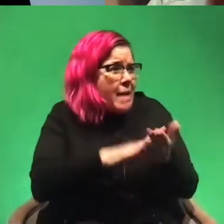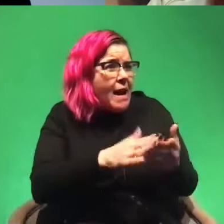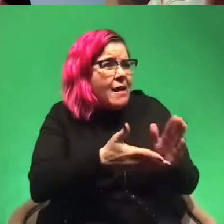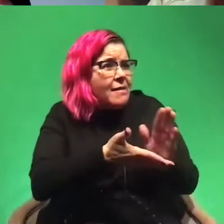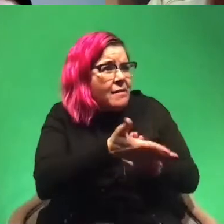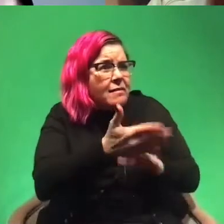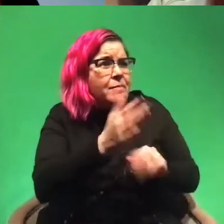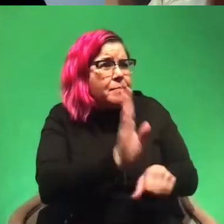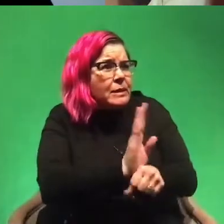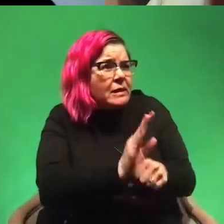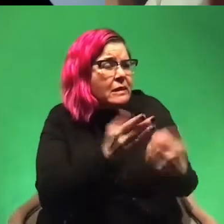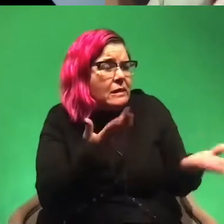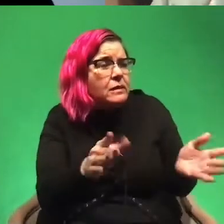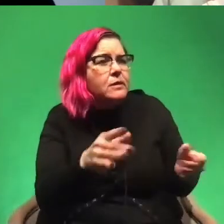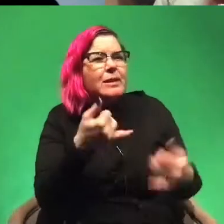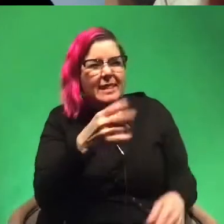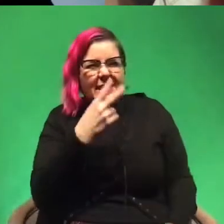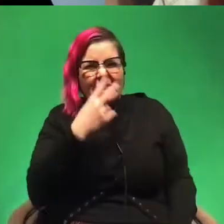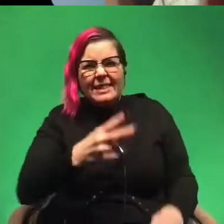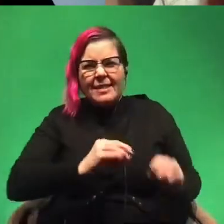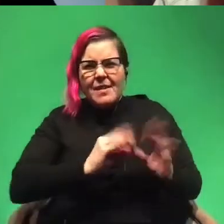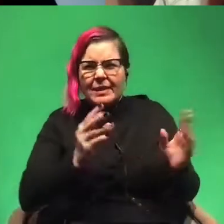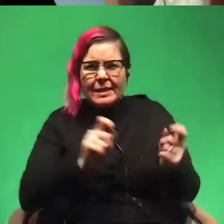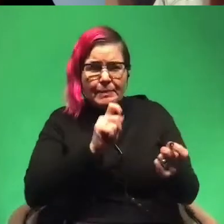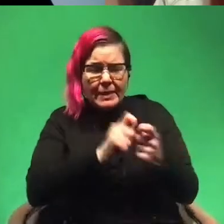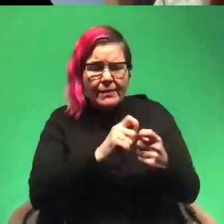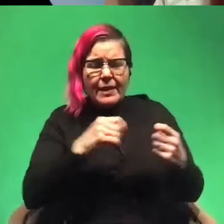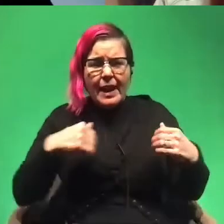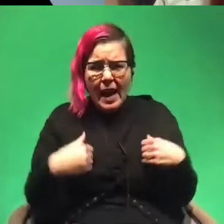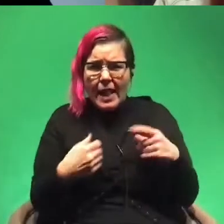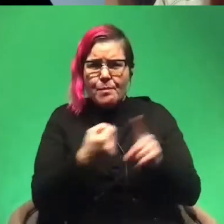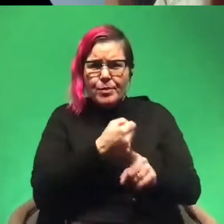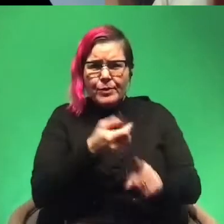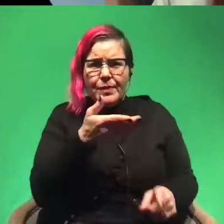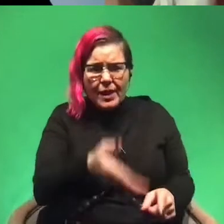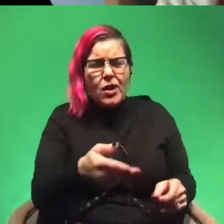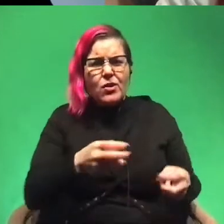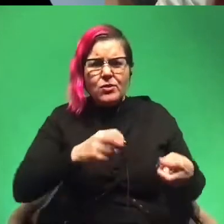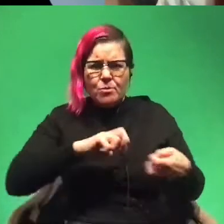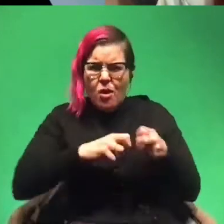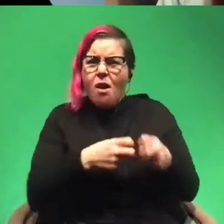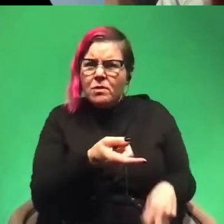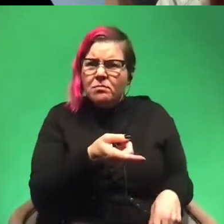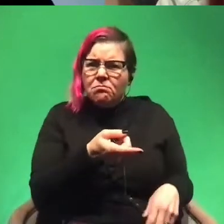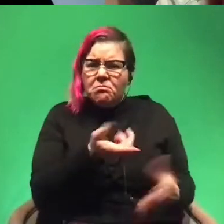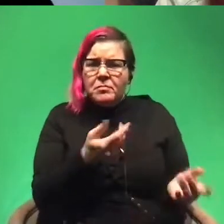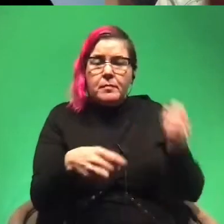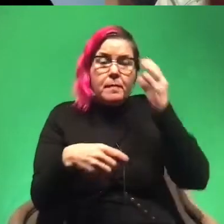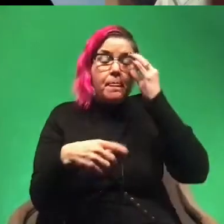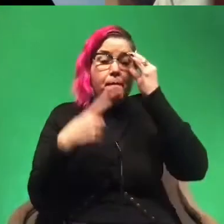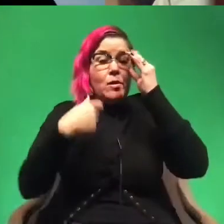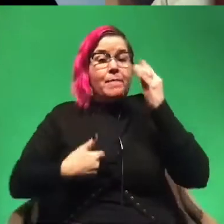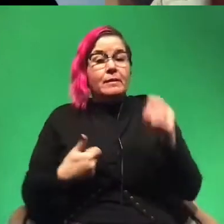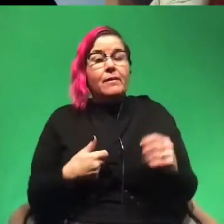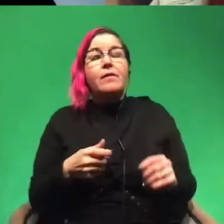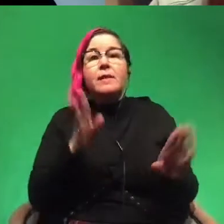facility, we still see like specific animal or instances of animal abuse, which are really problematic. And for me, both as